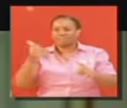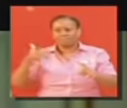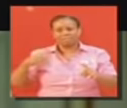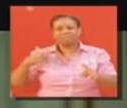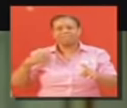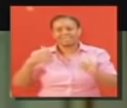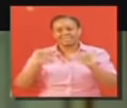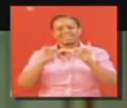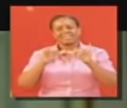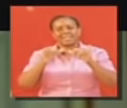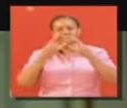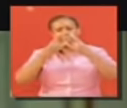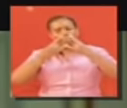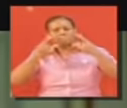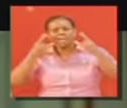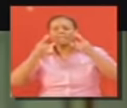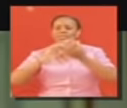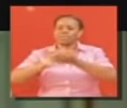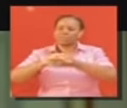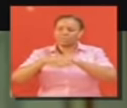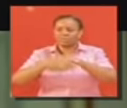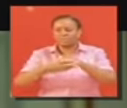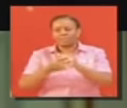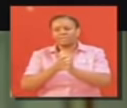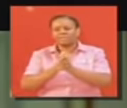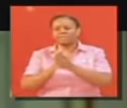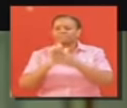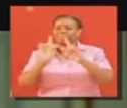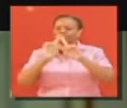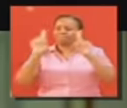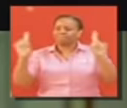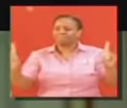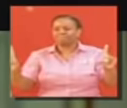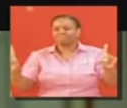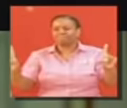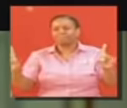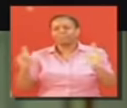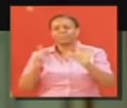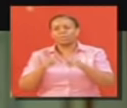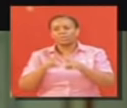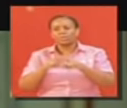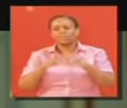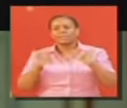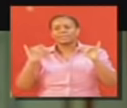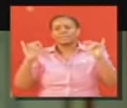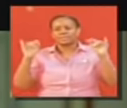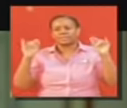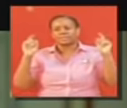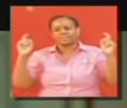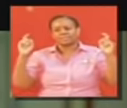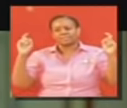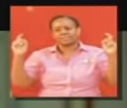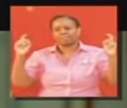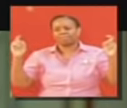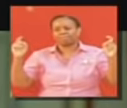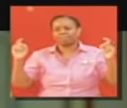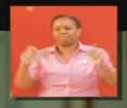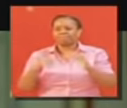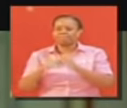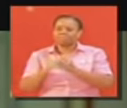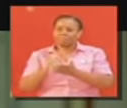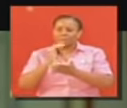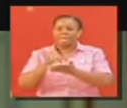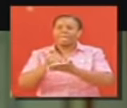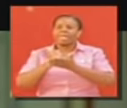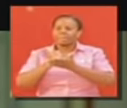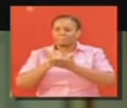also ensure that you exercise the preventative health measures in this pandemic implemented for your